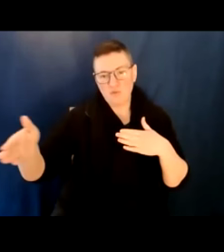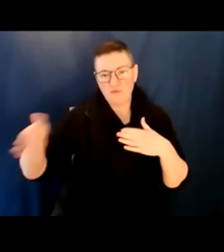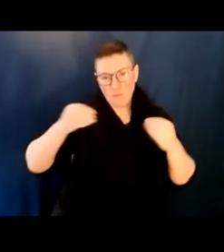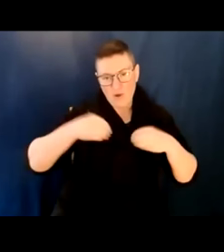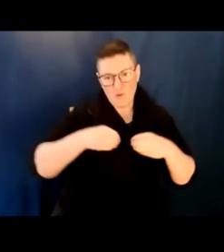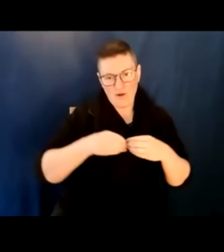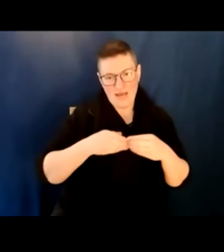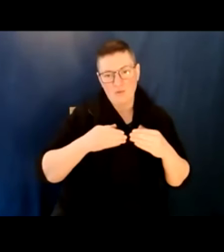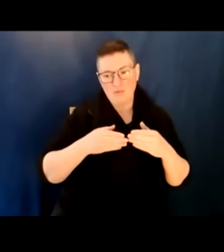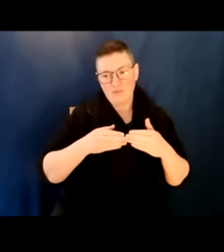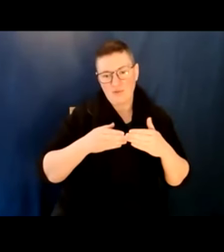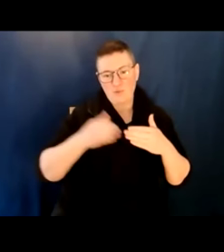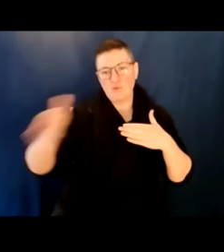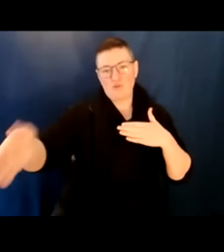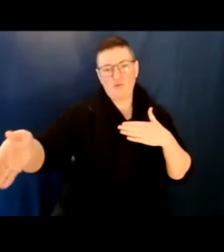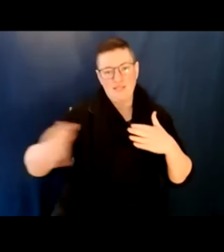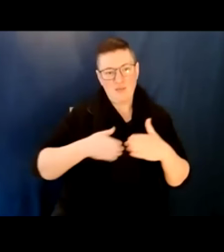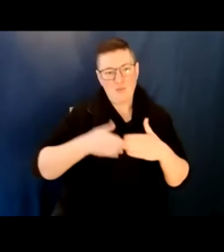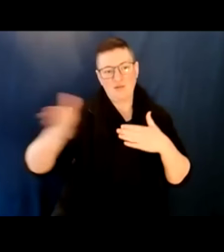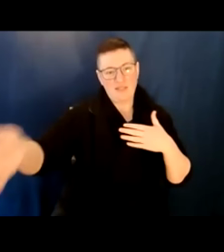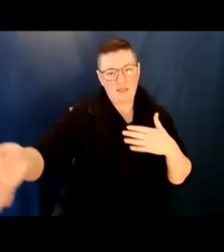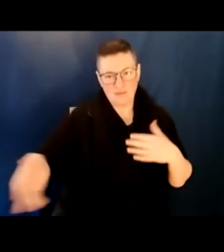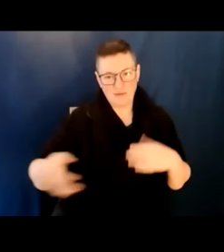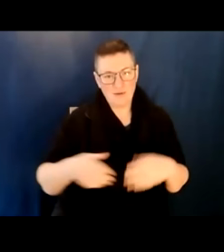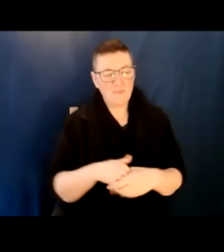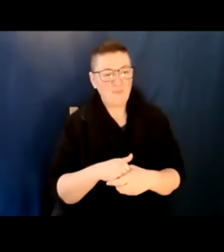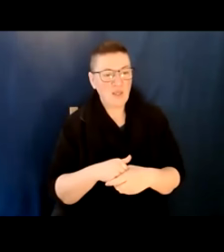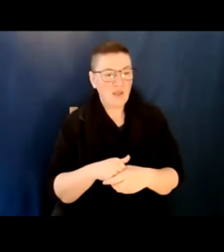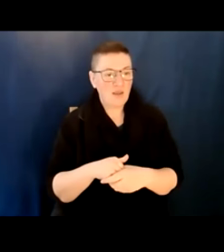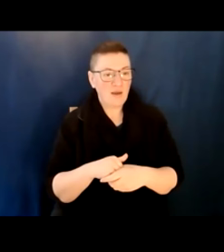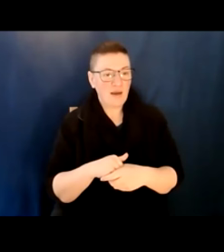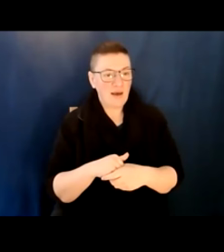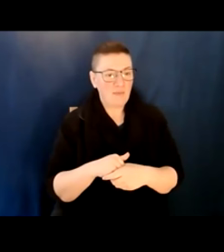to from where you are now. You go to crazy. He went crazy.